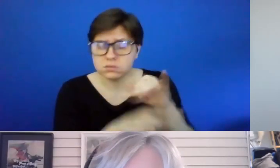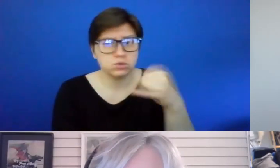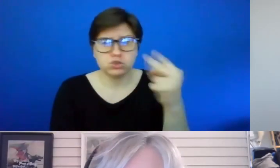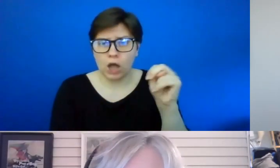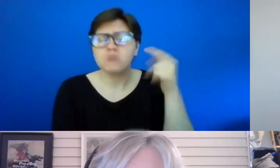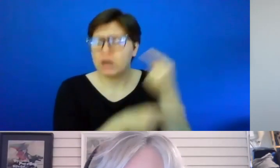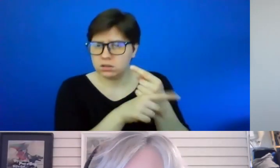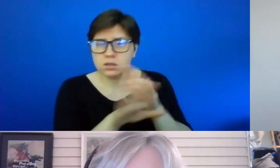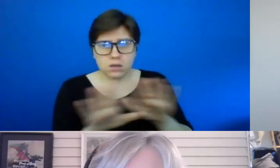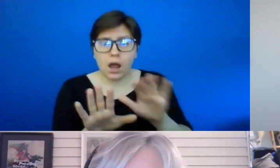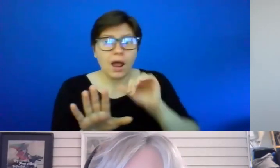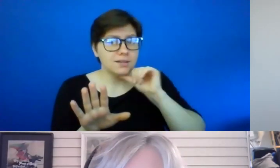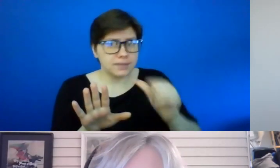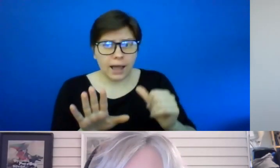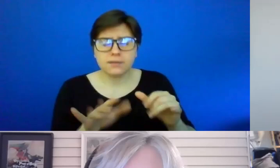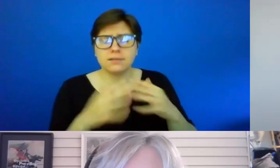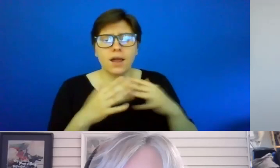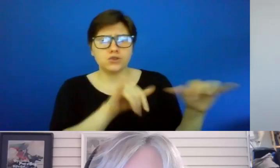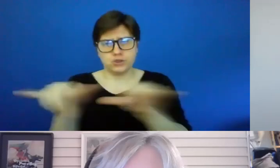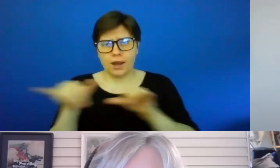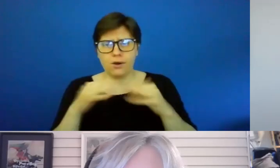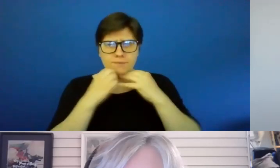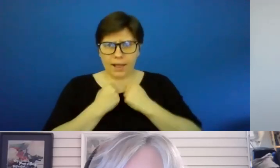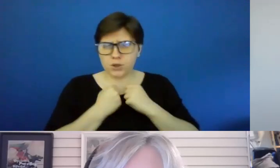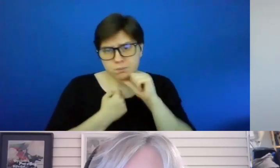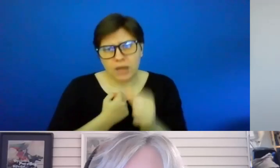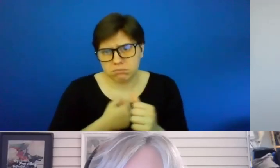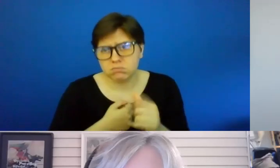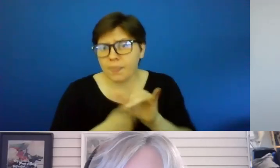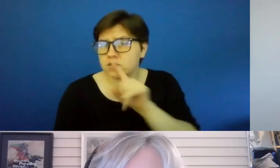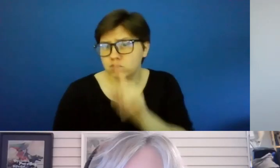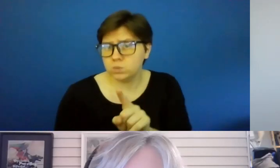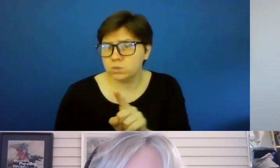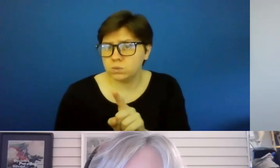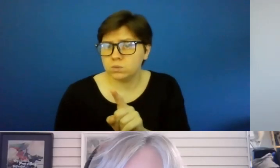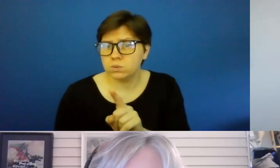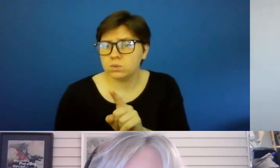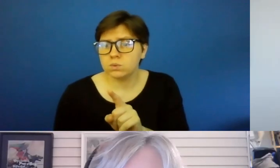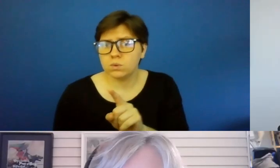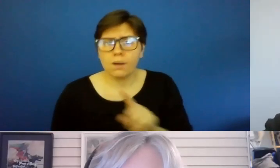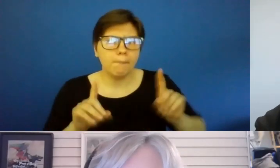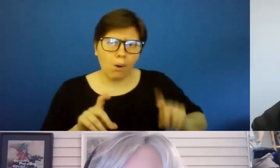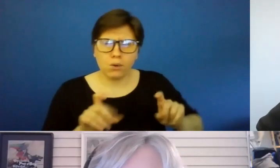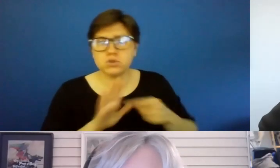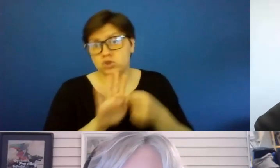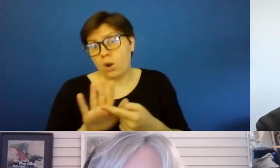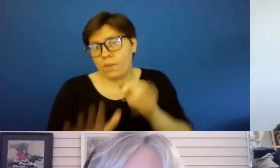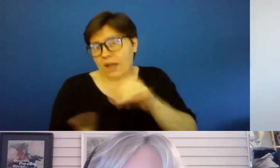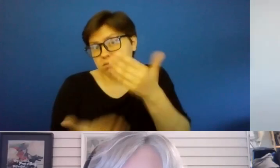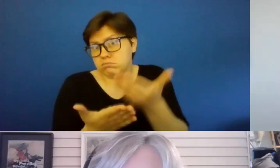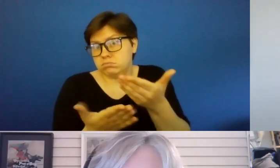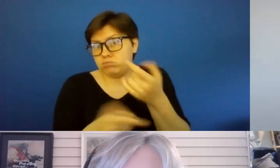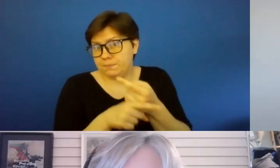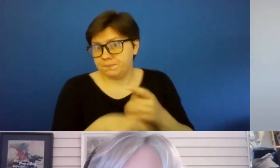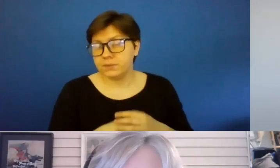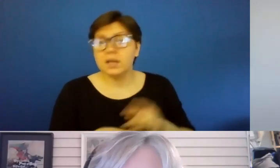right? This is not shared by many in society. It's absolutely true. The polls show that. But